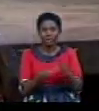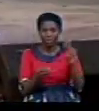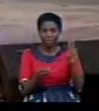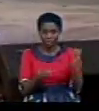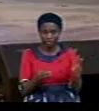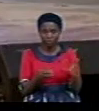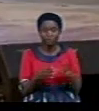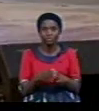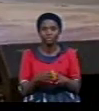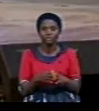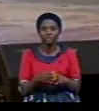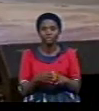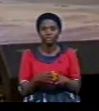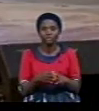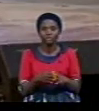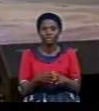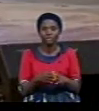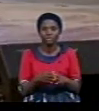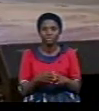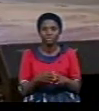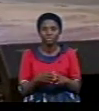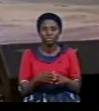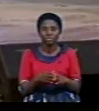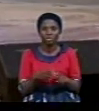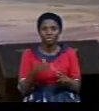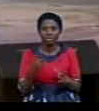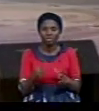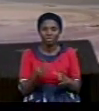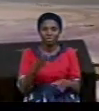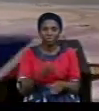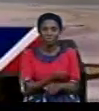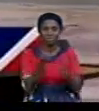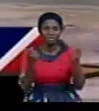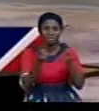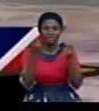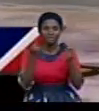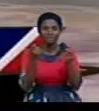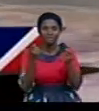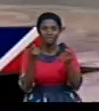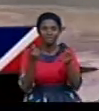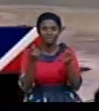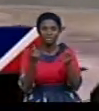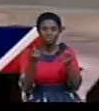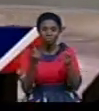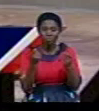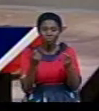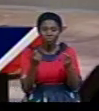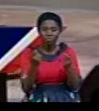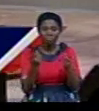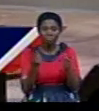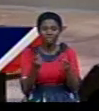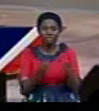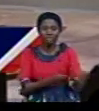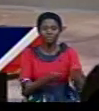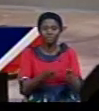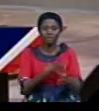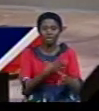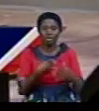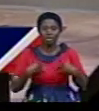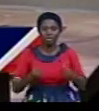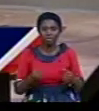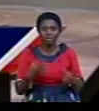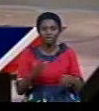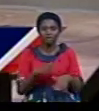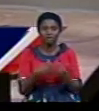is triumphant Dominion and kill of all sicknesses